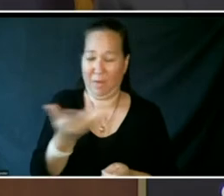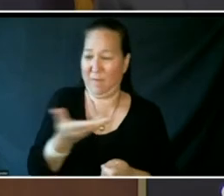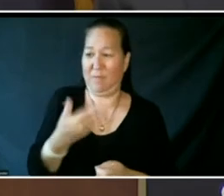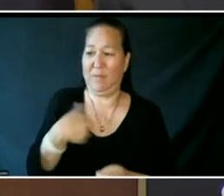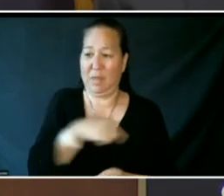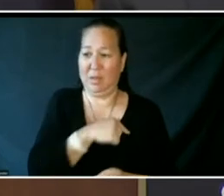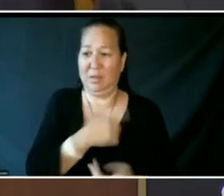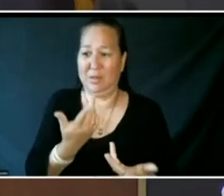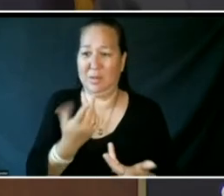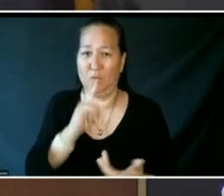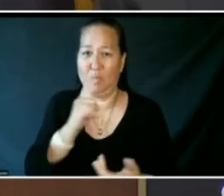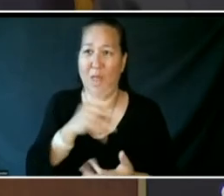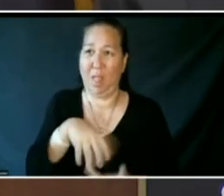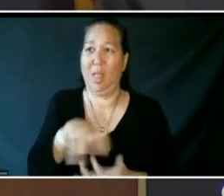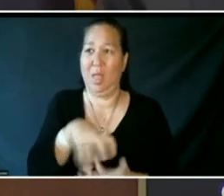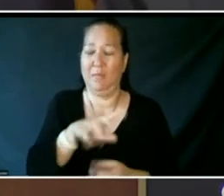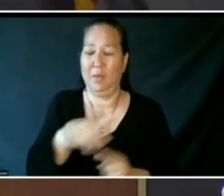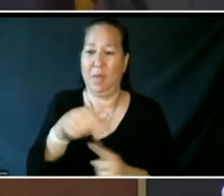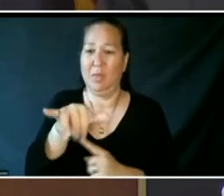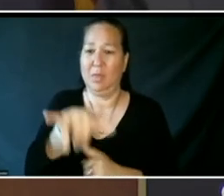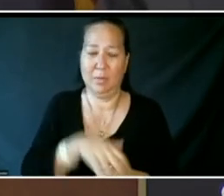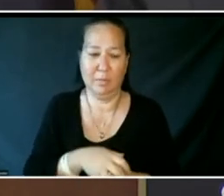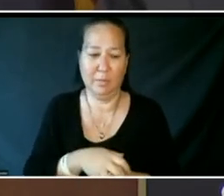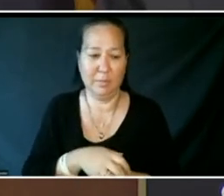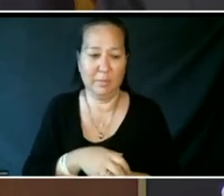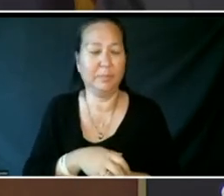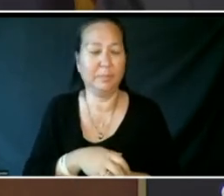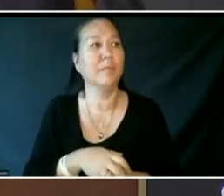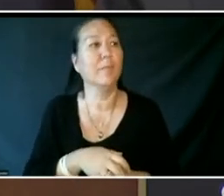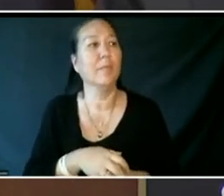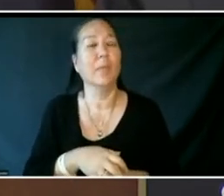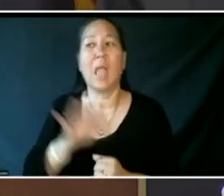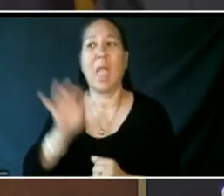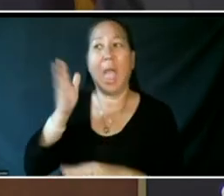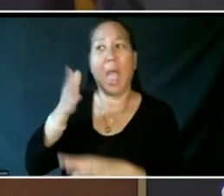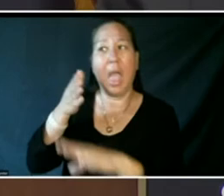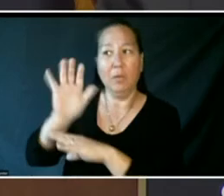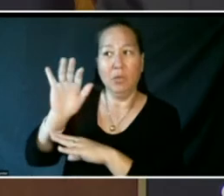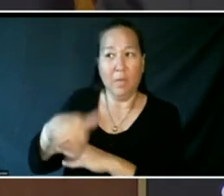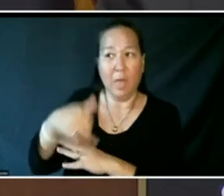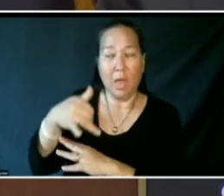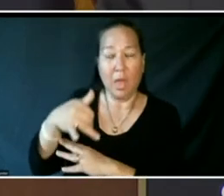in that phone call that preceded this meeting, he wanted you to